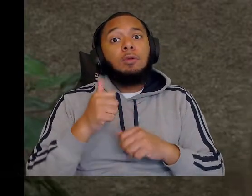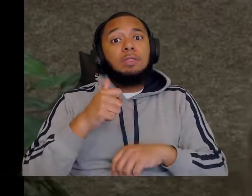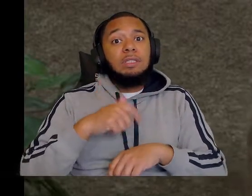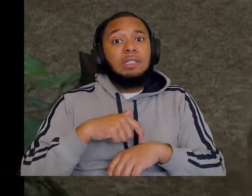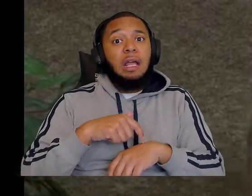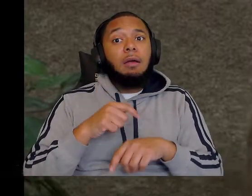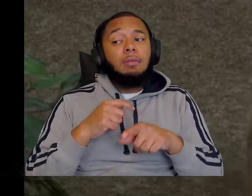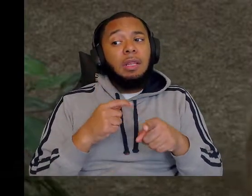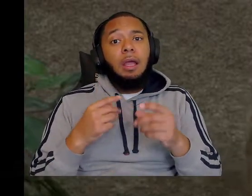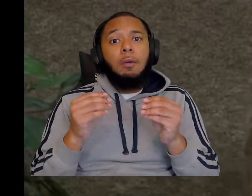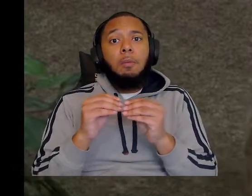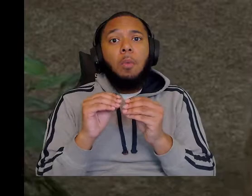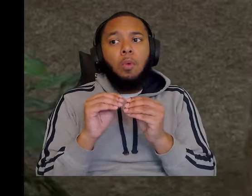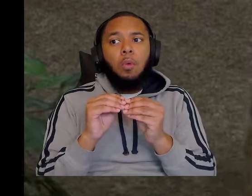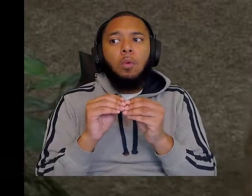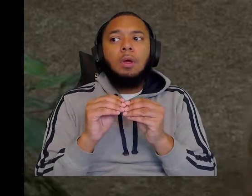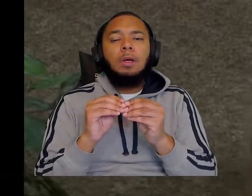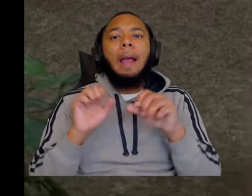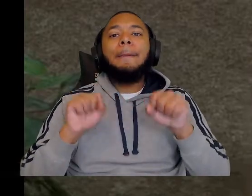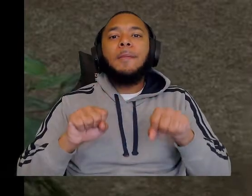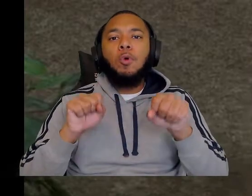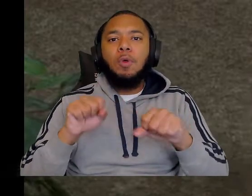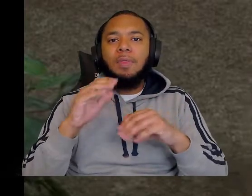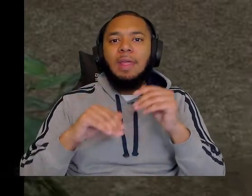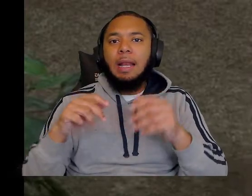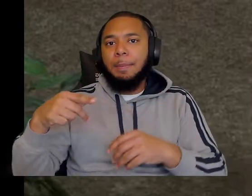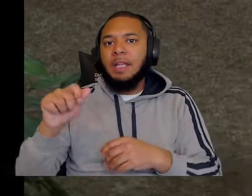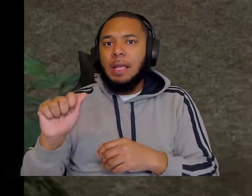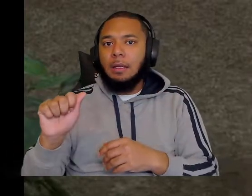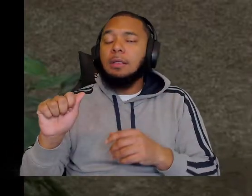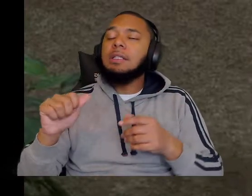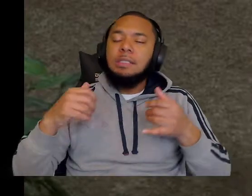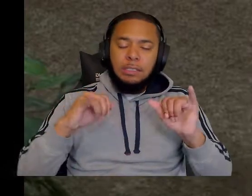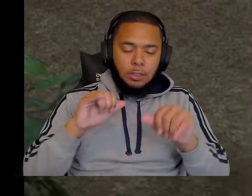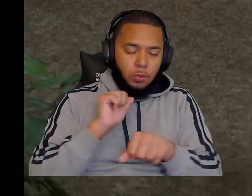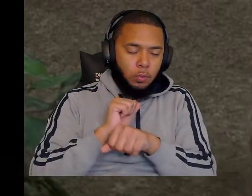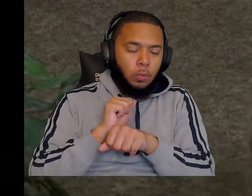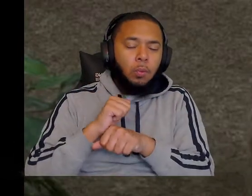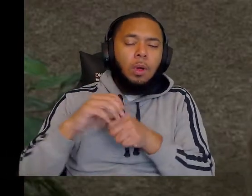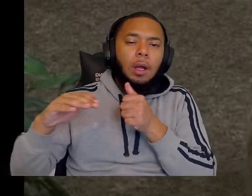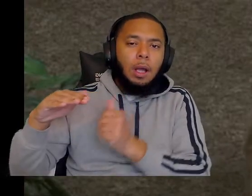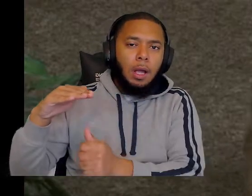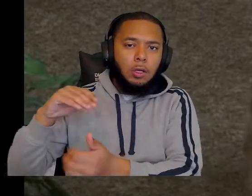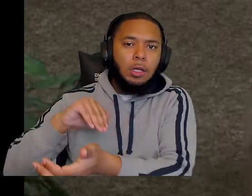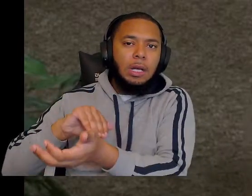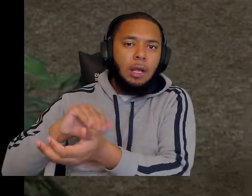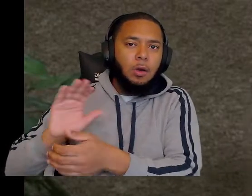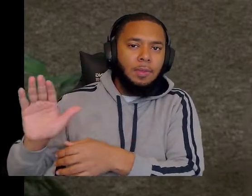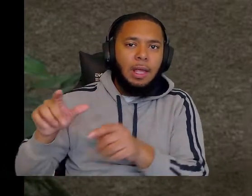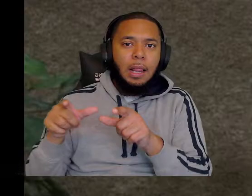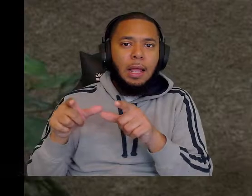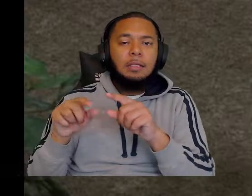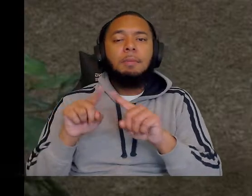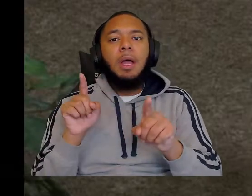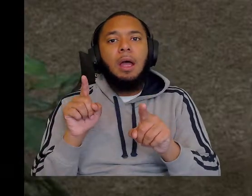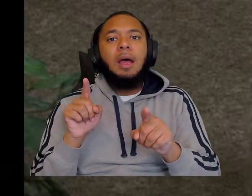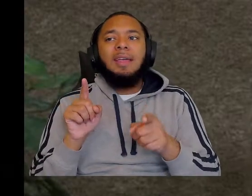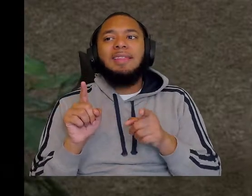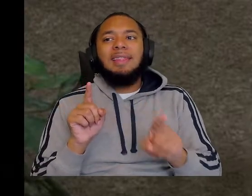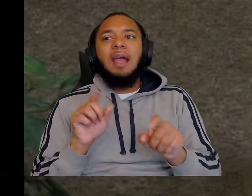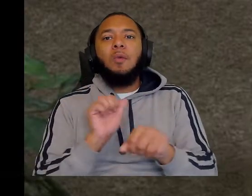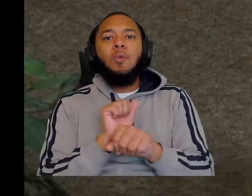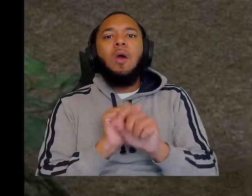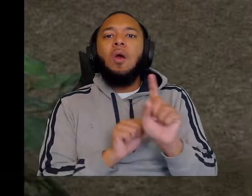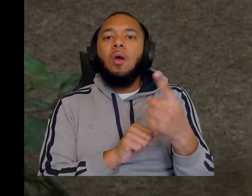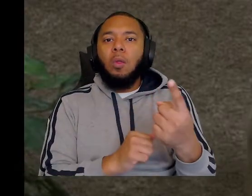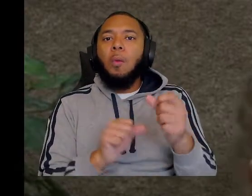than a physician's assistant. They are still working under a doctor's license, but they have a lot more autonomy.